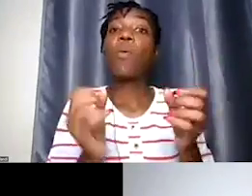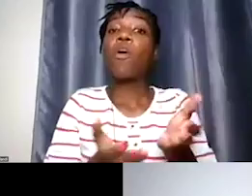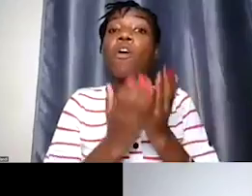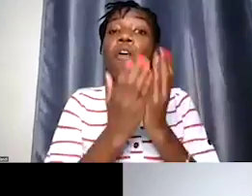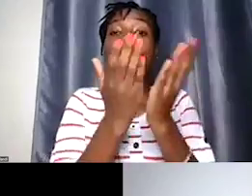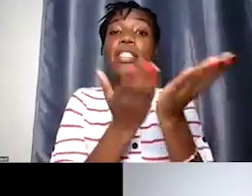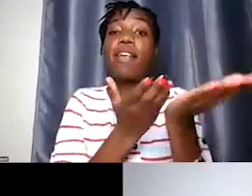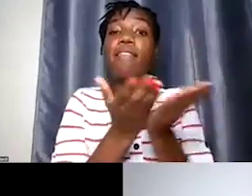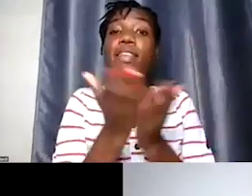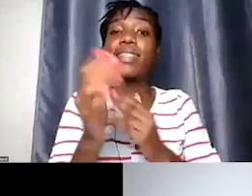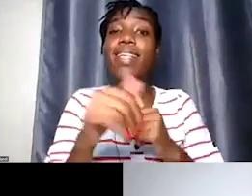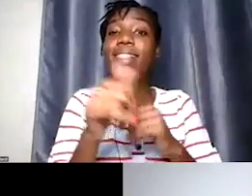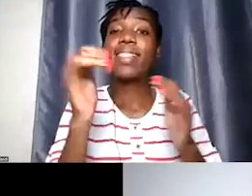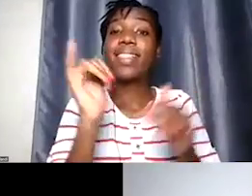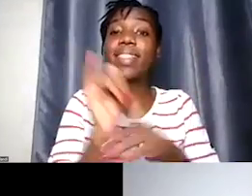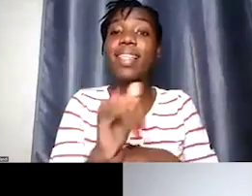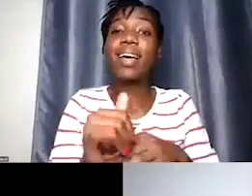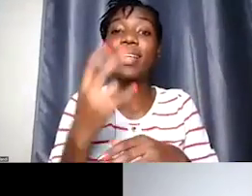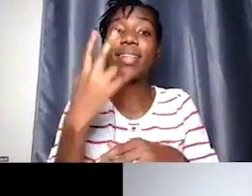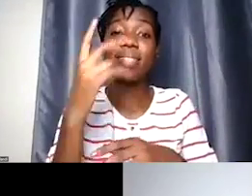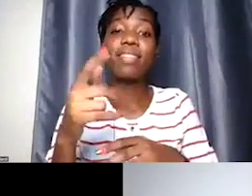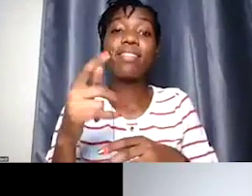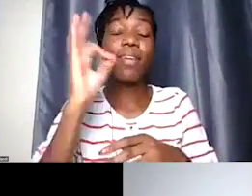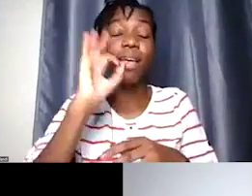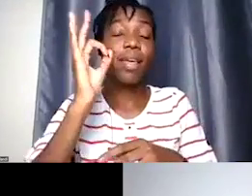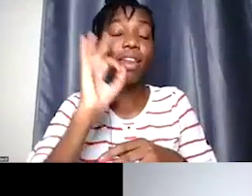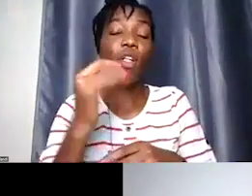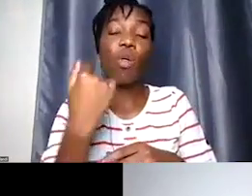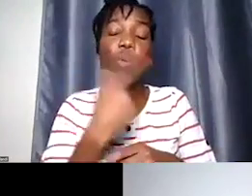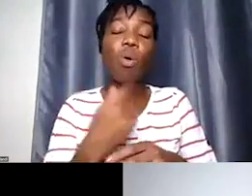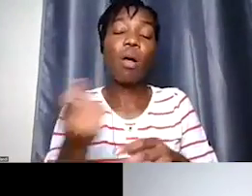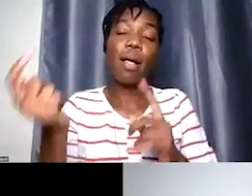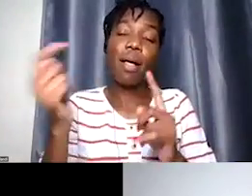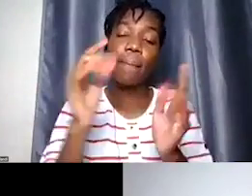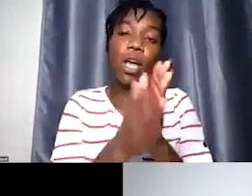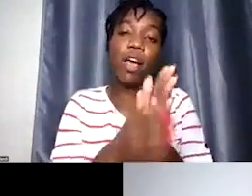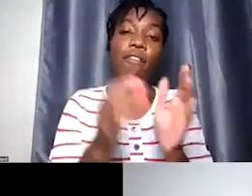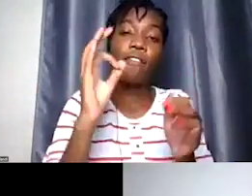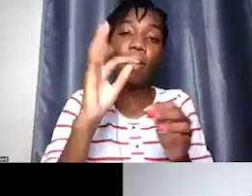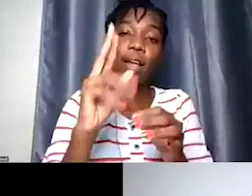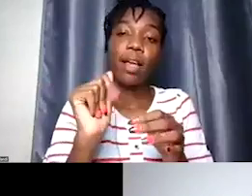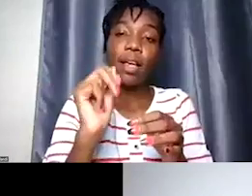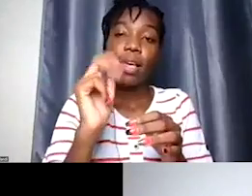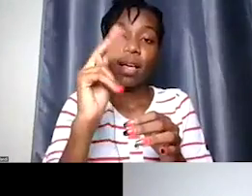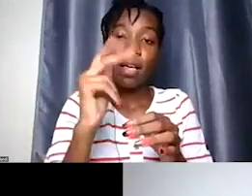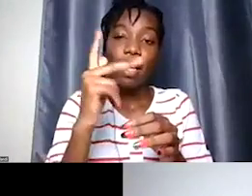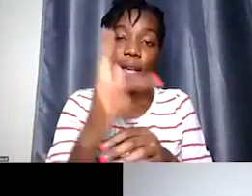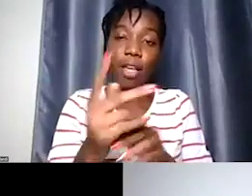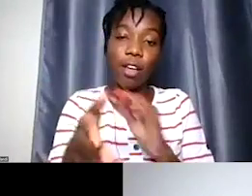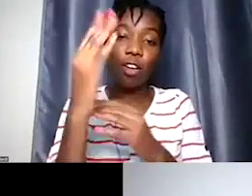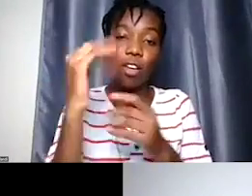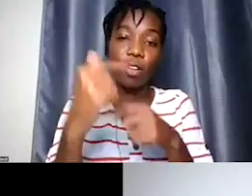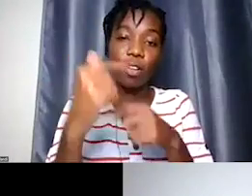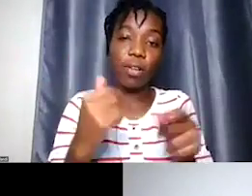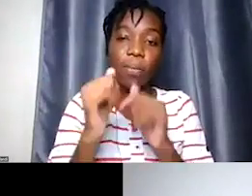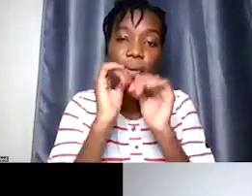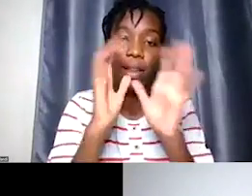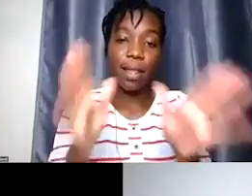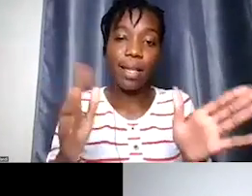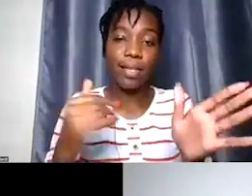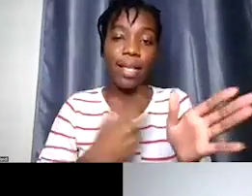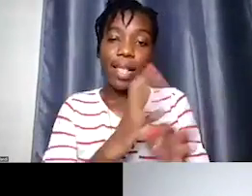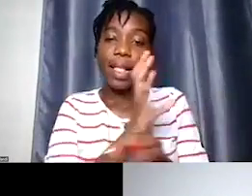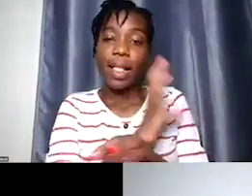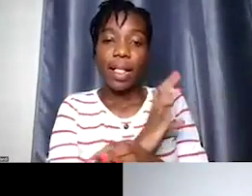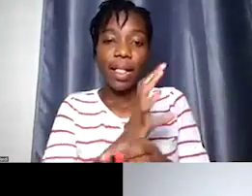that, see you on Friday for those coming for the dinner. And Frank, may God keep blessing you. Catherine Sidandi, we don't know what to do without you. Thank